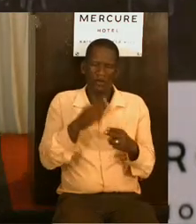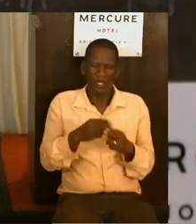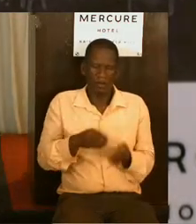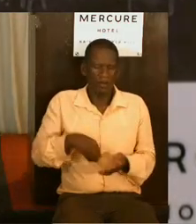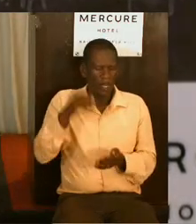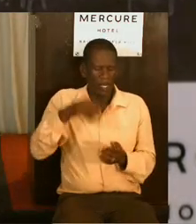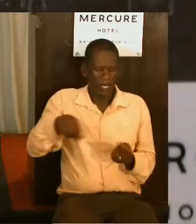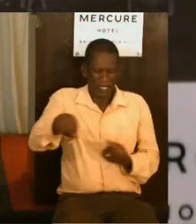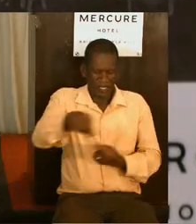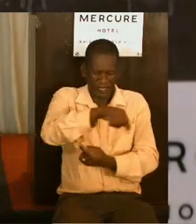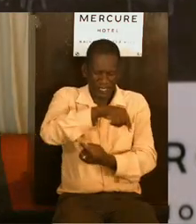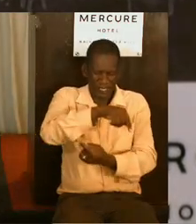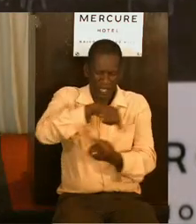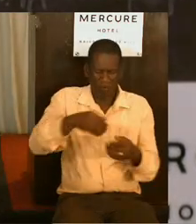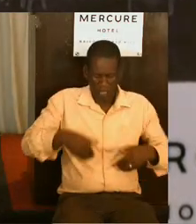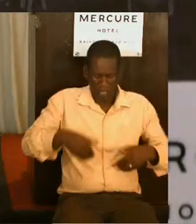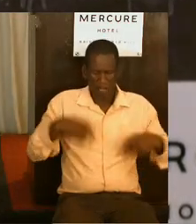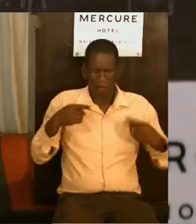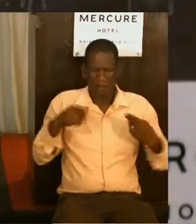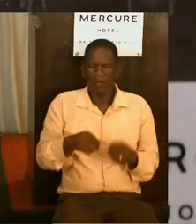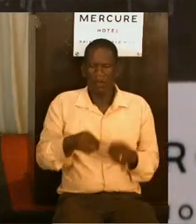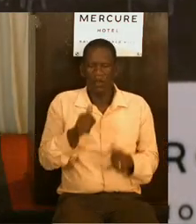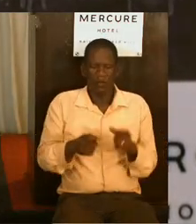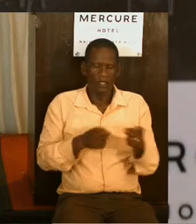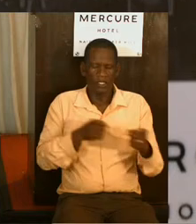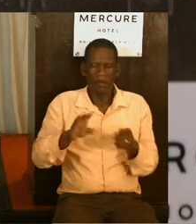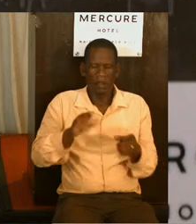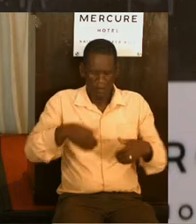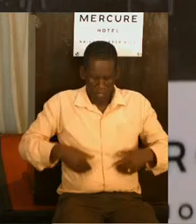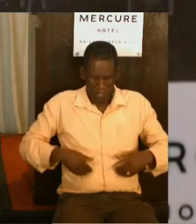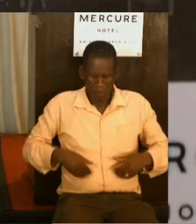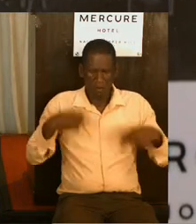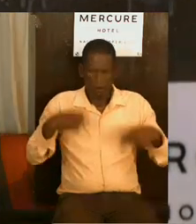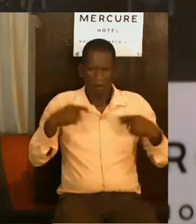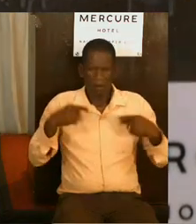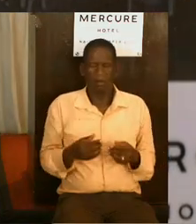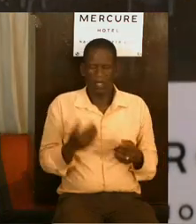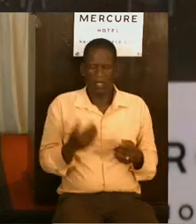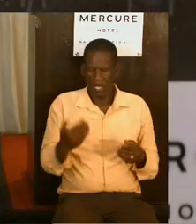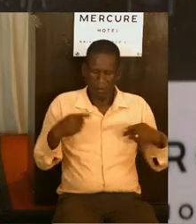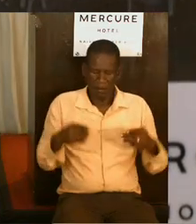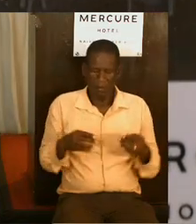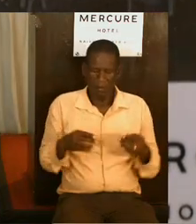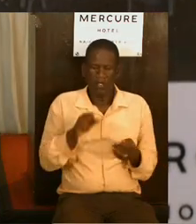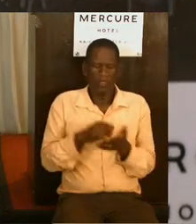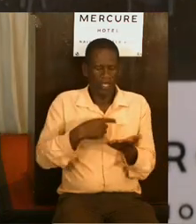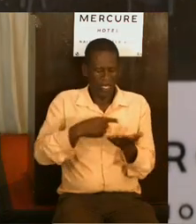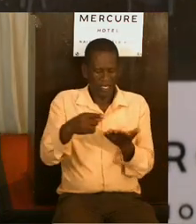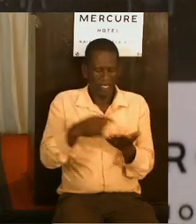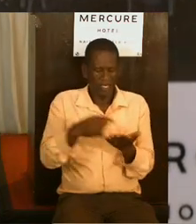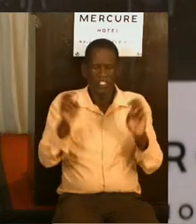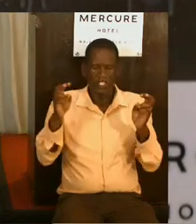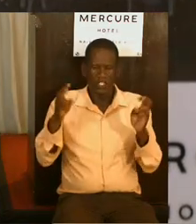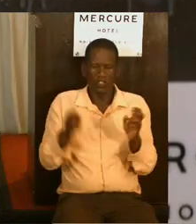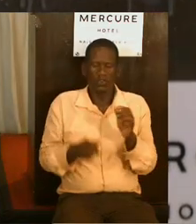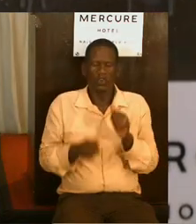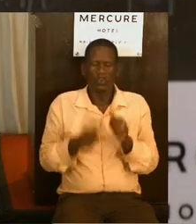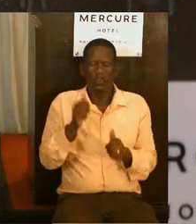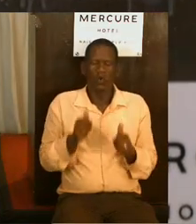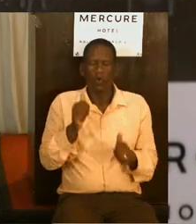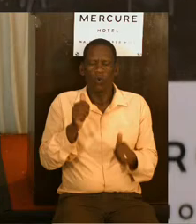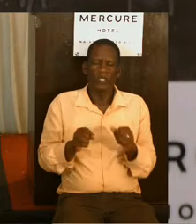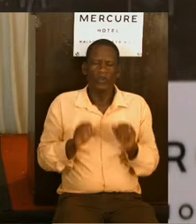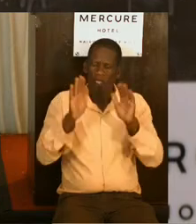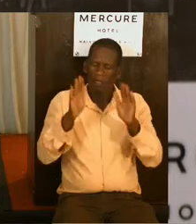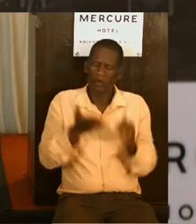learning circles with young people that's managed by young people so they can discuss issues that are of